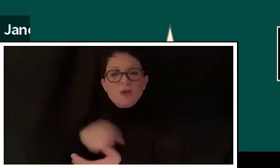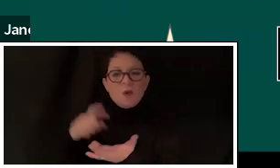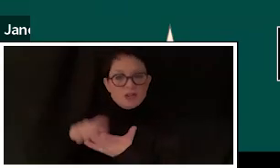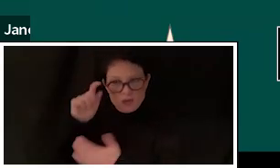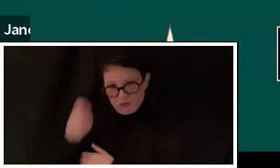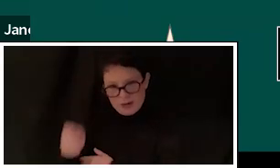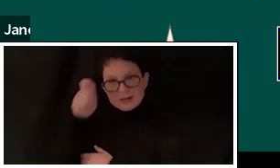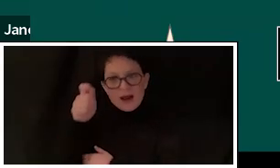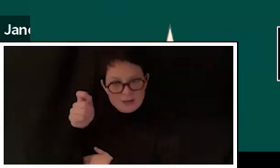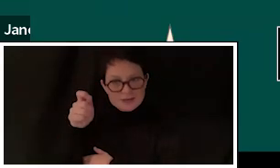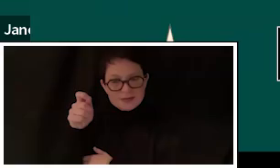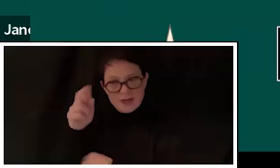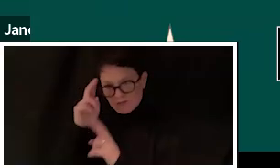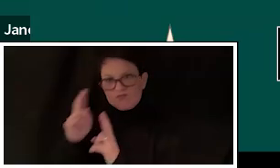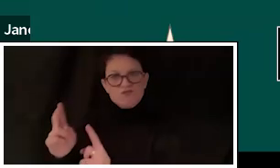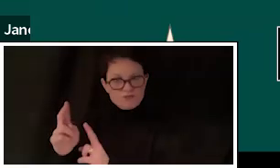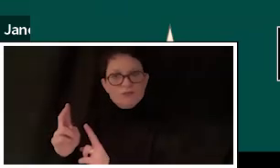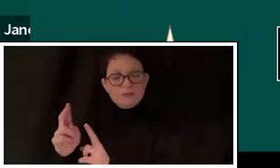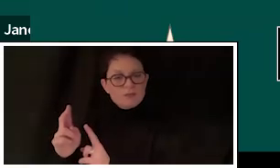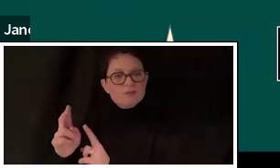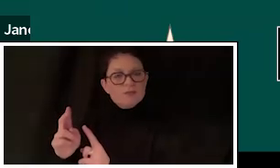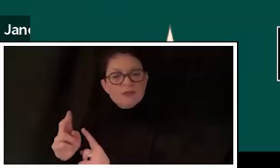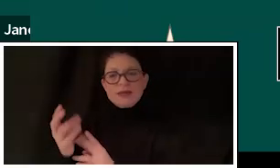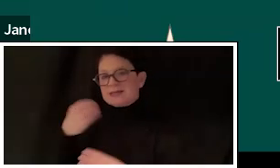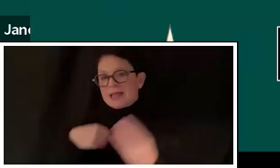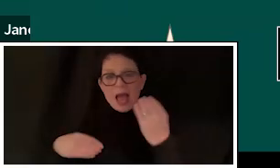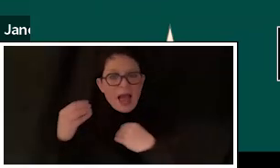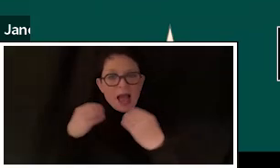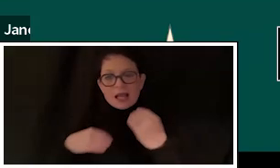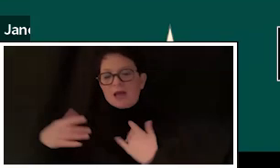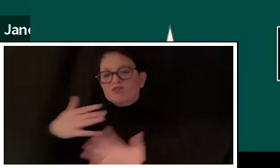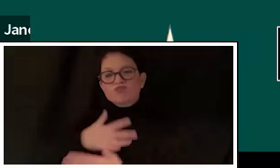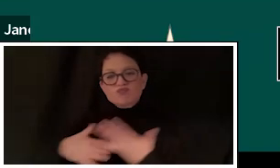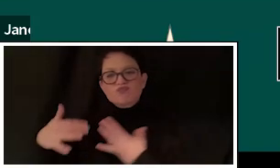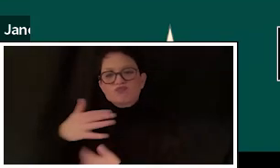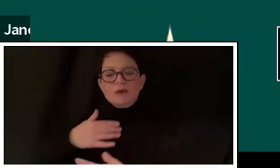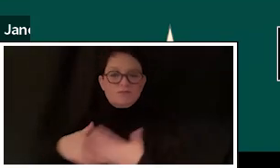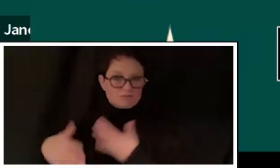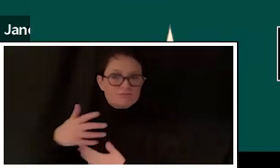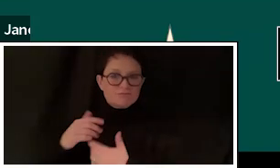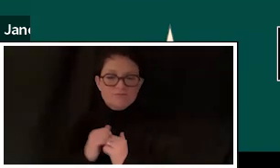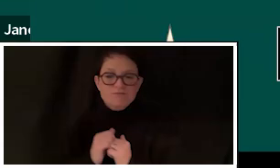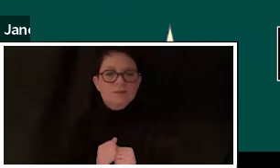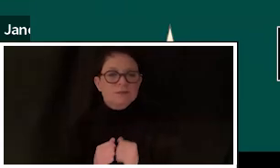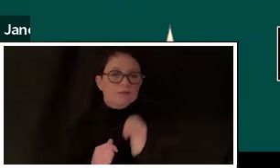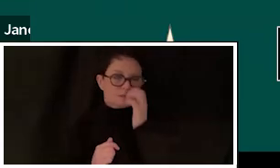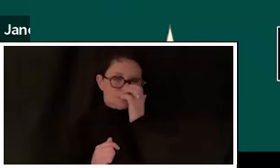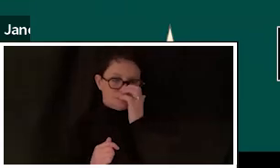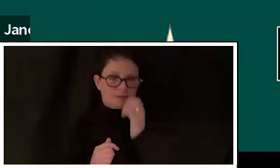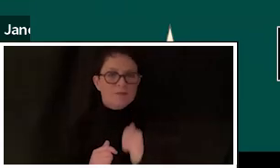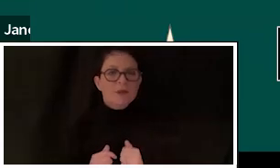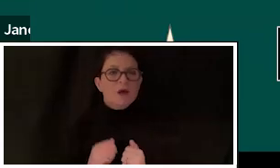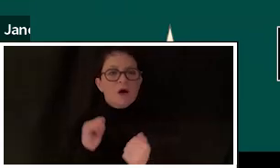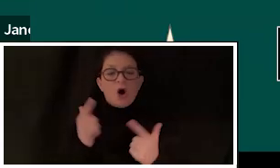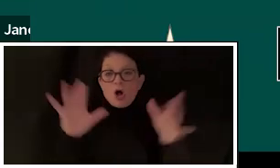recognize, and snack, and have some refreshments. All of